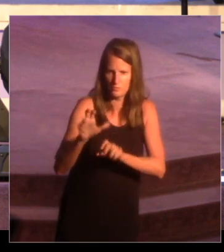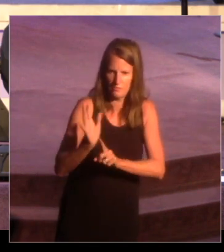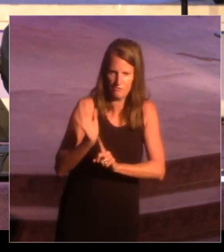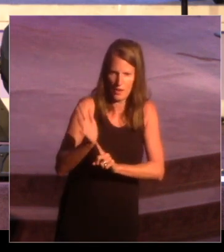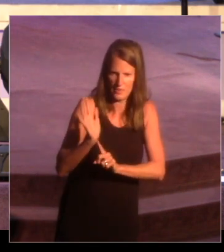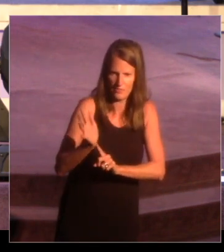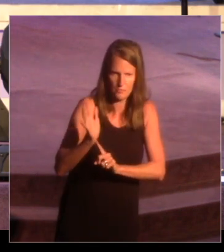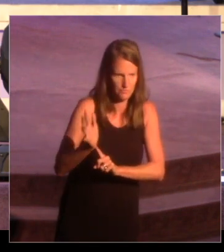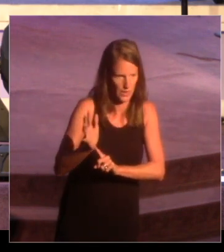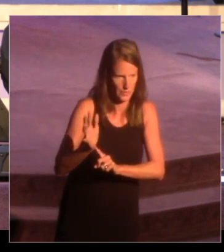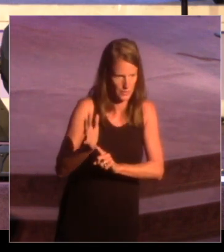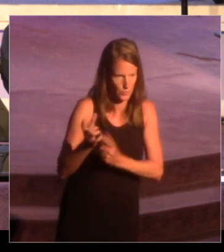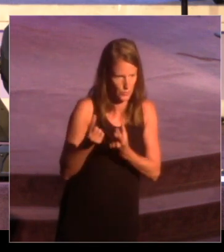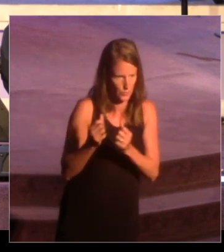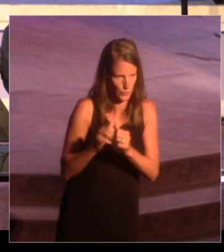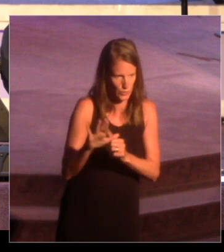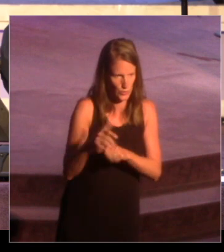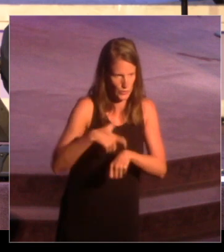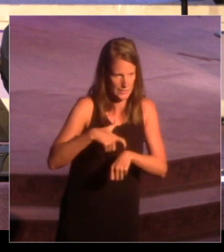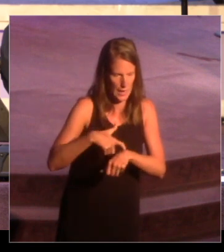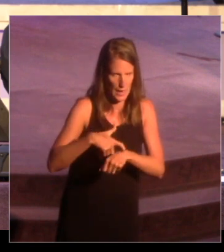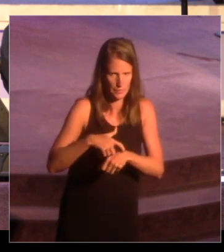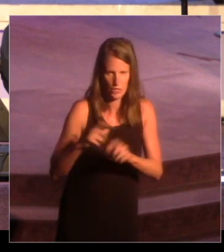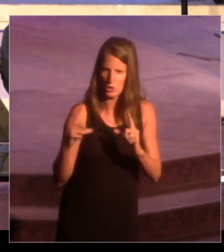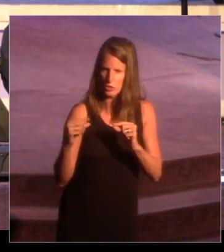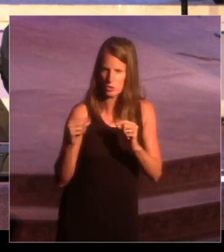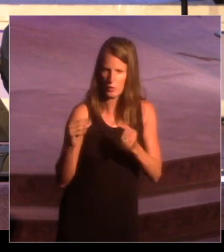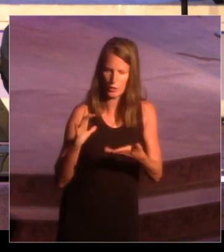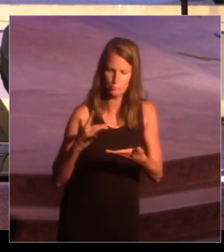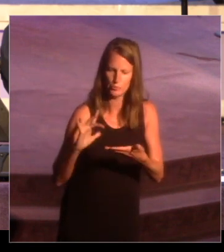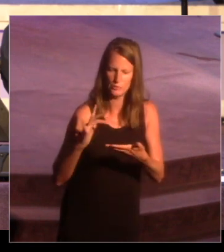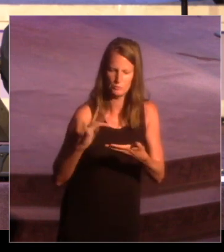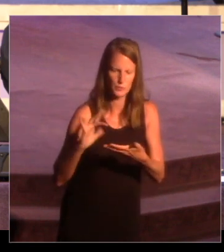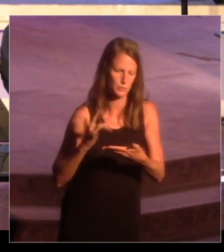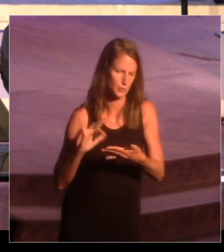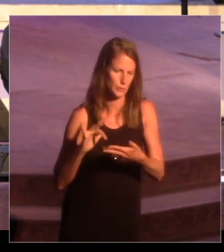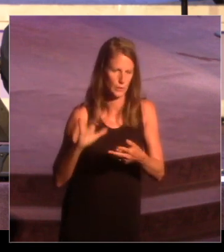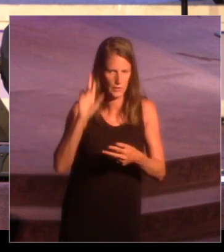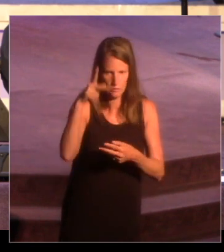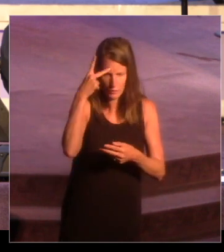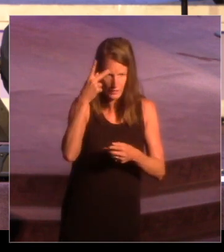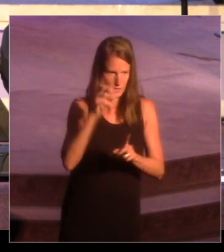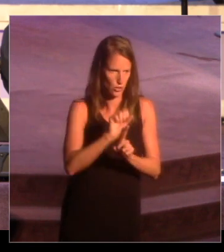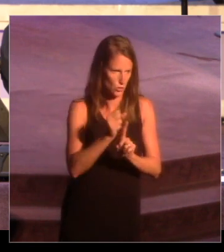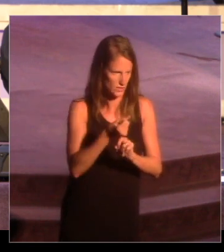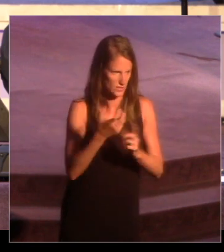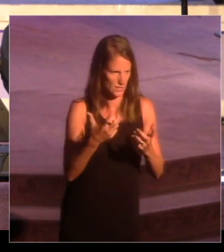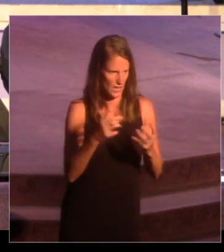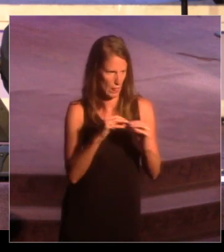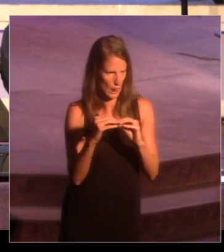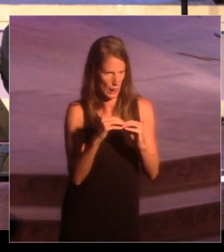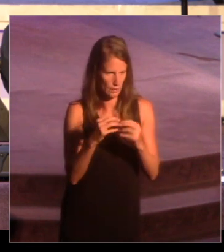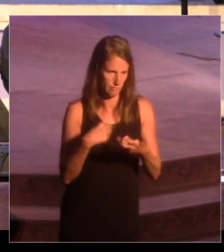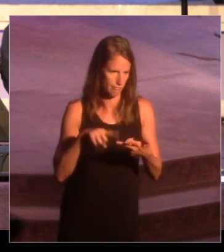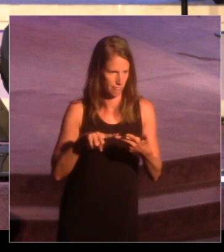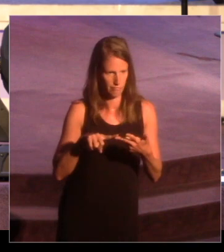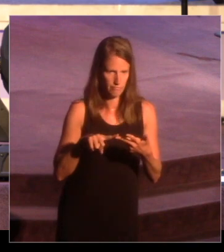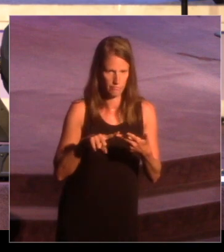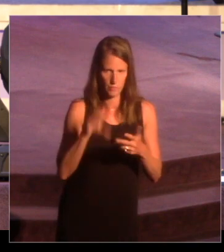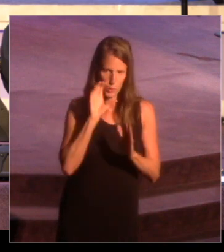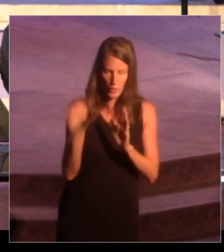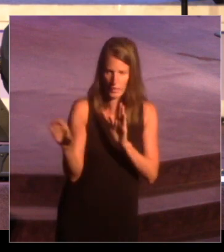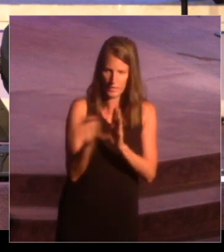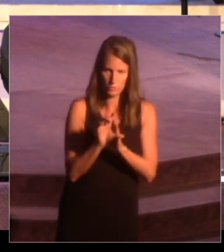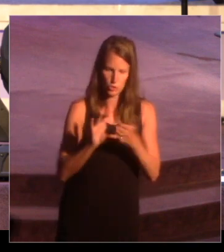see what your investments are doing? Are you scrolling through Twitter to see the latest political and societal arguments? Are you scrolling through the world of